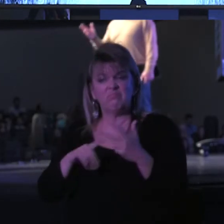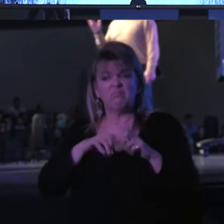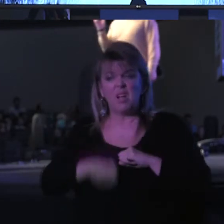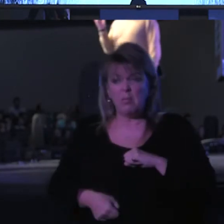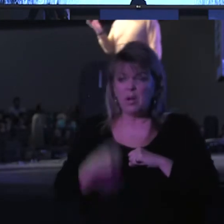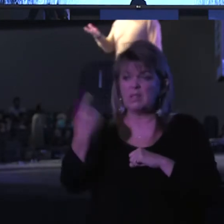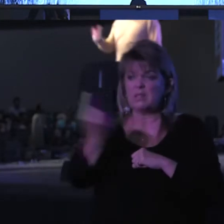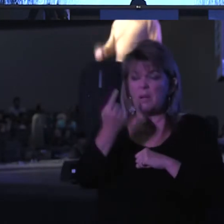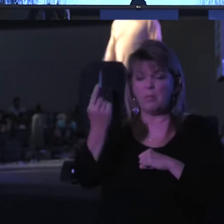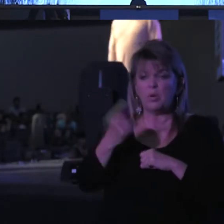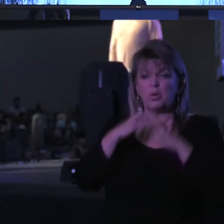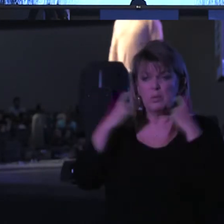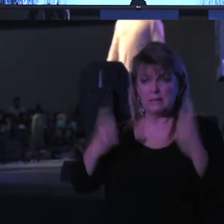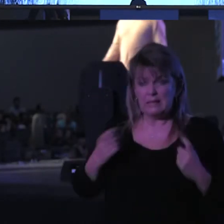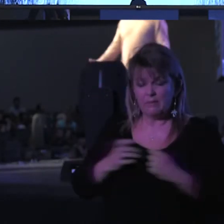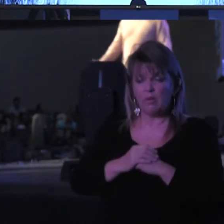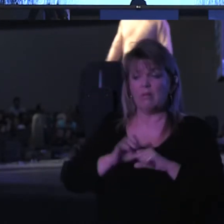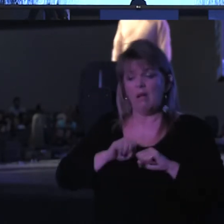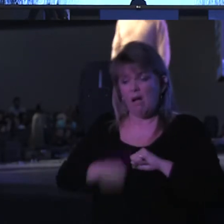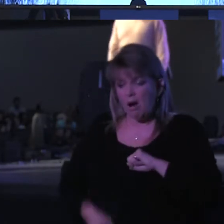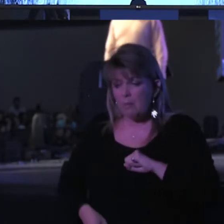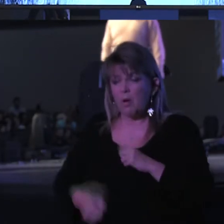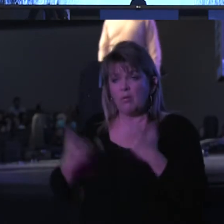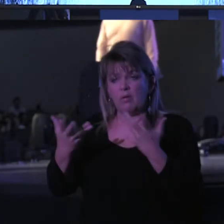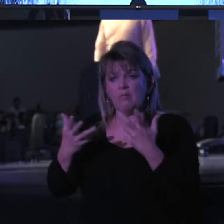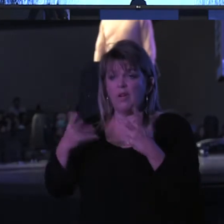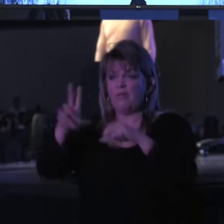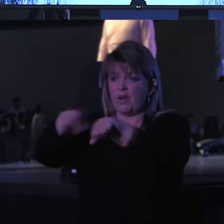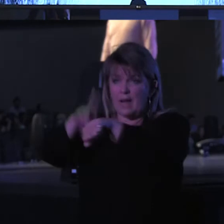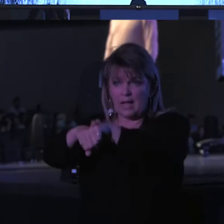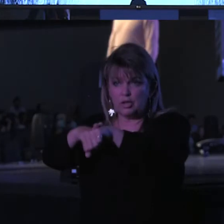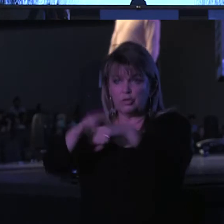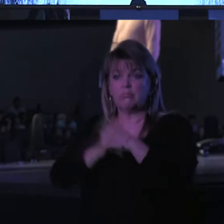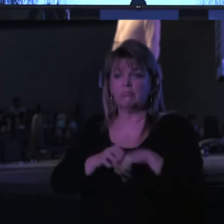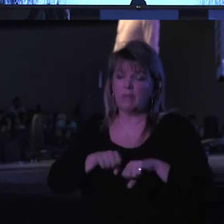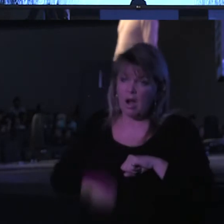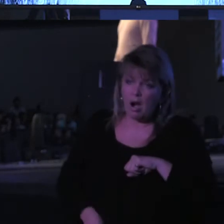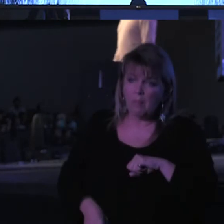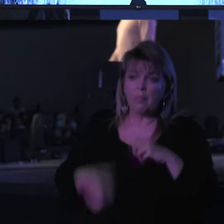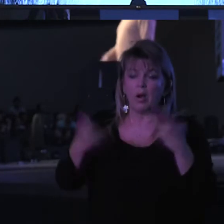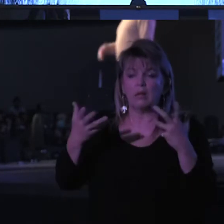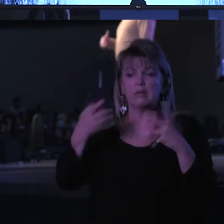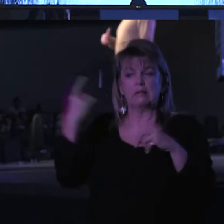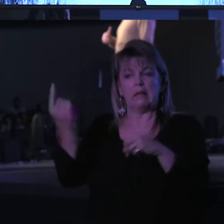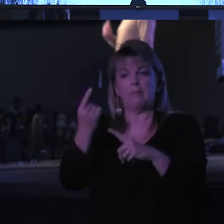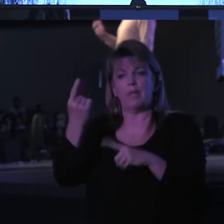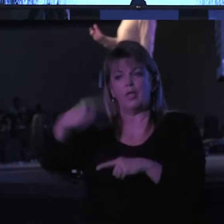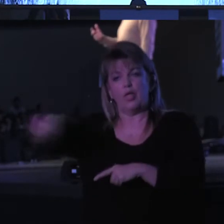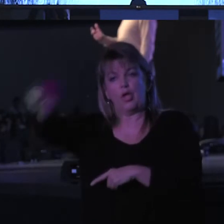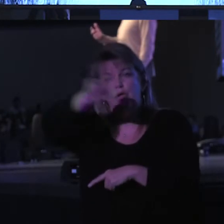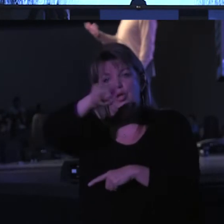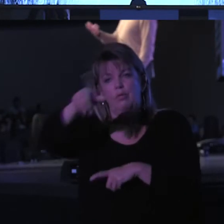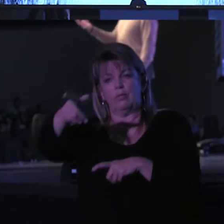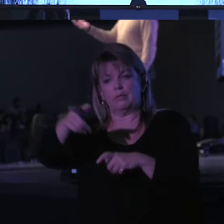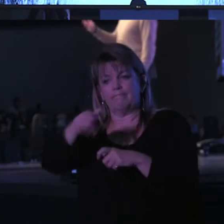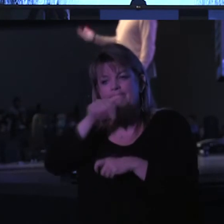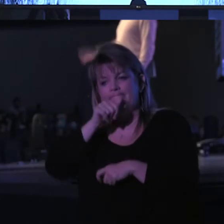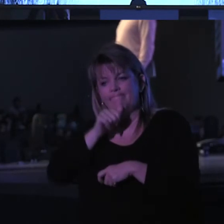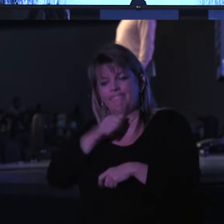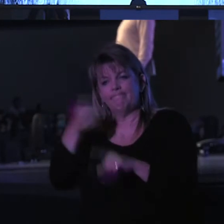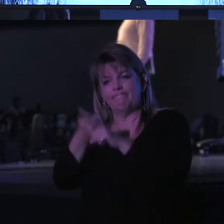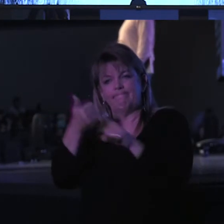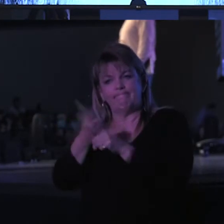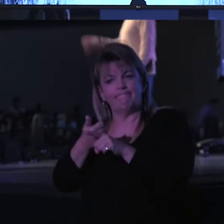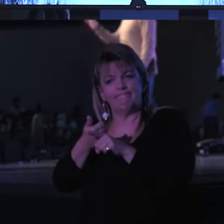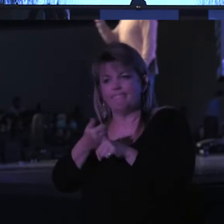over someone who is sinful? Are you heartbroken over a nation? Are you heartbroken over something that you are dealing with that you can't